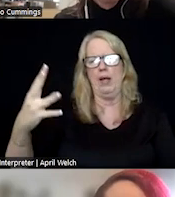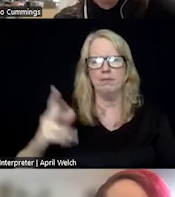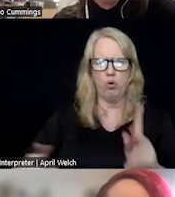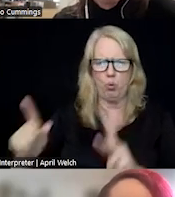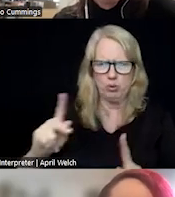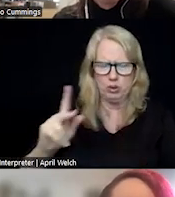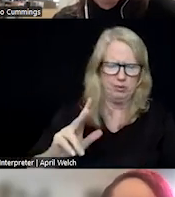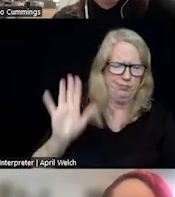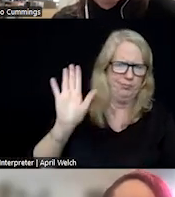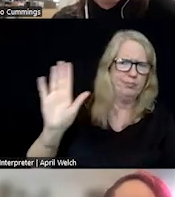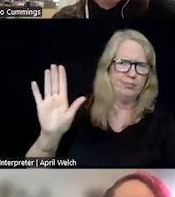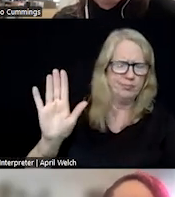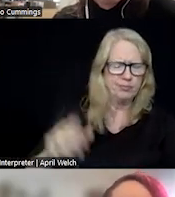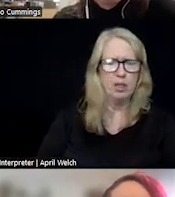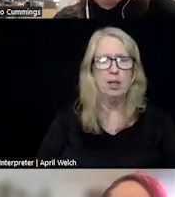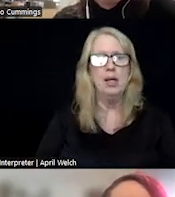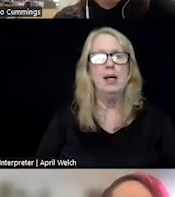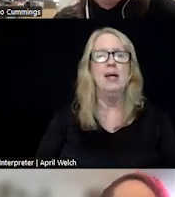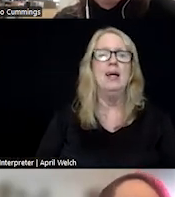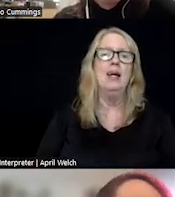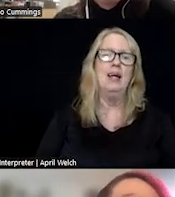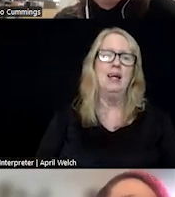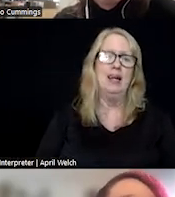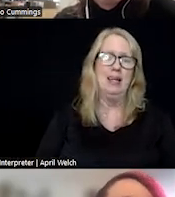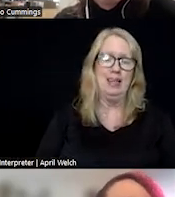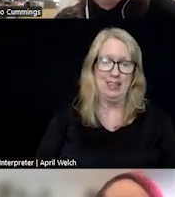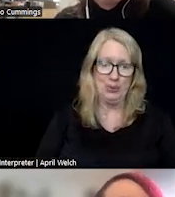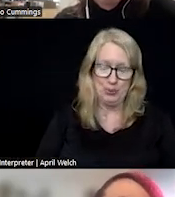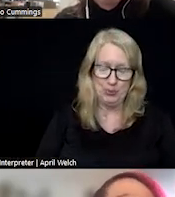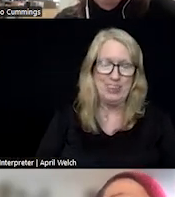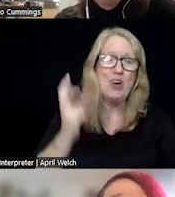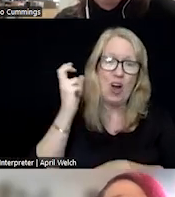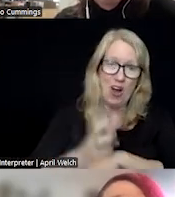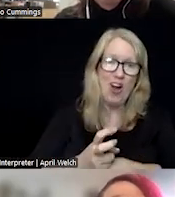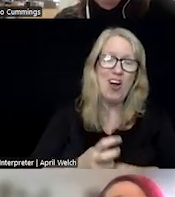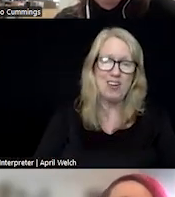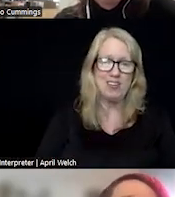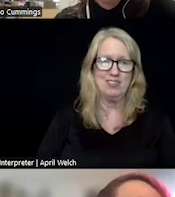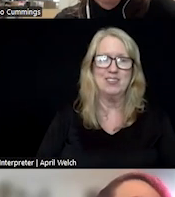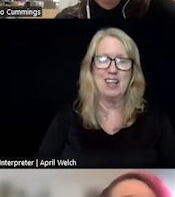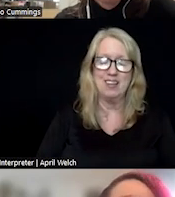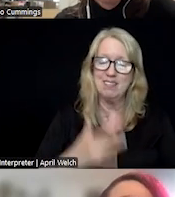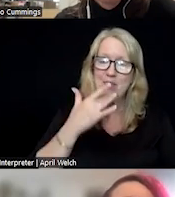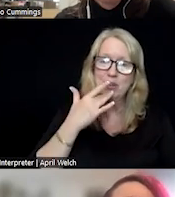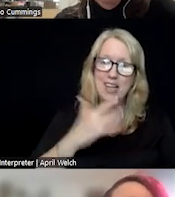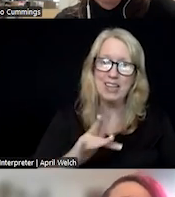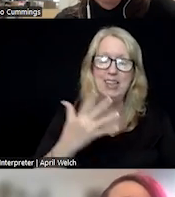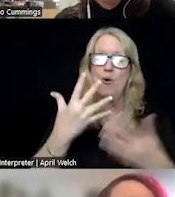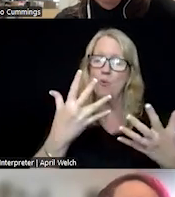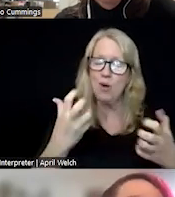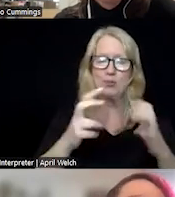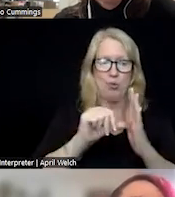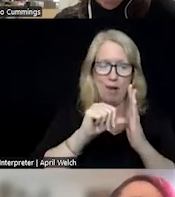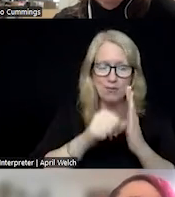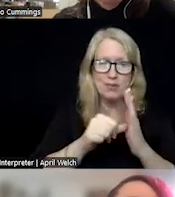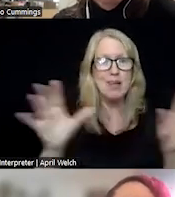Um, and it was hard. And I was really lucky. And I want to emphasize the importance